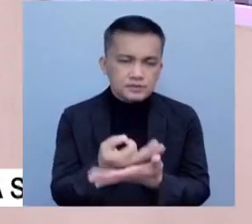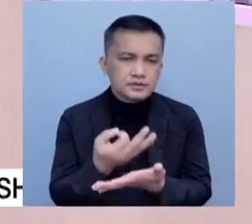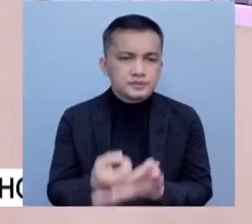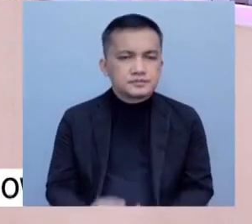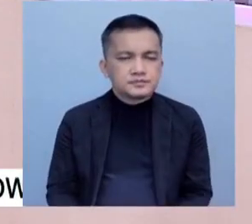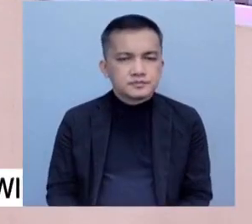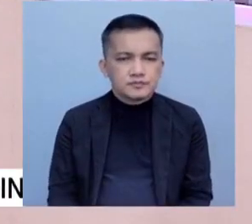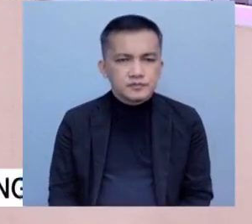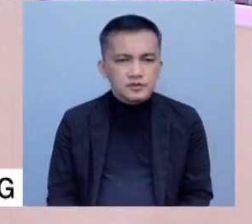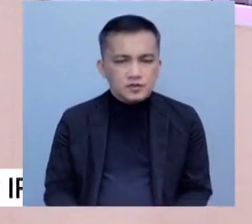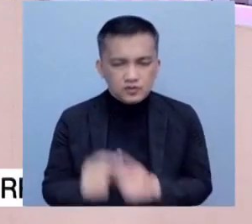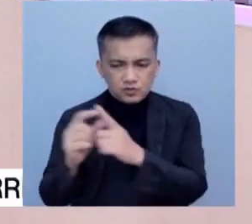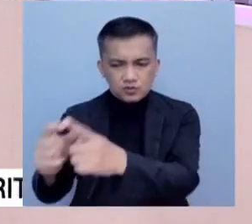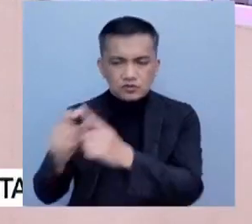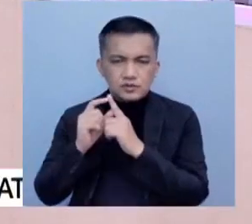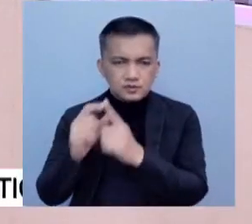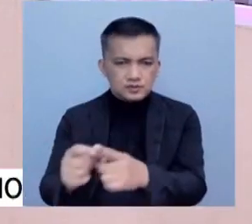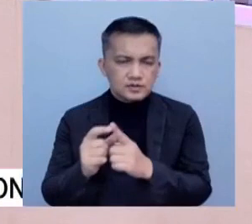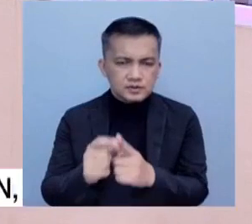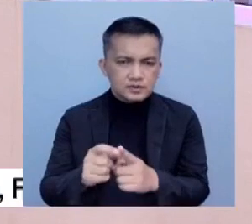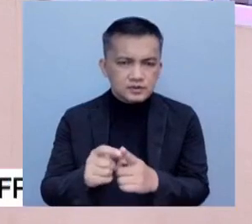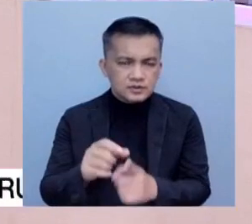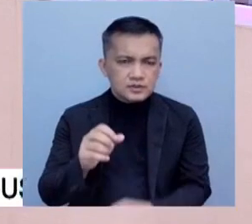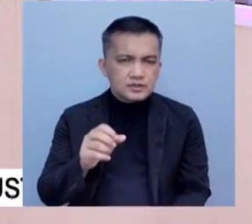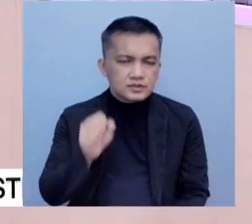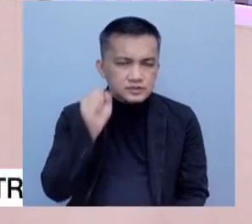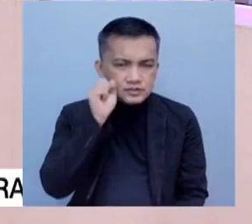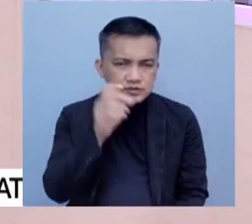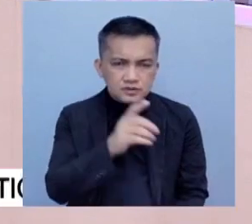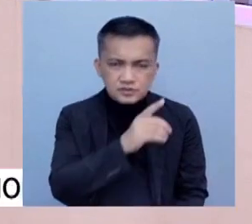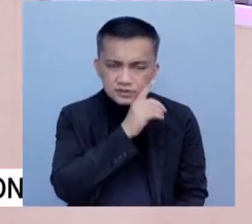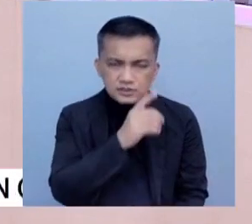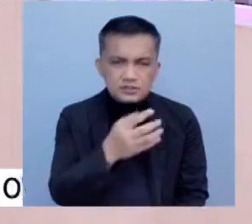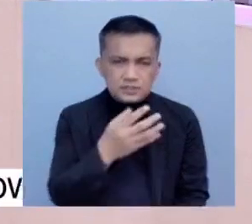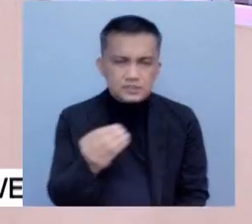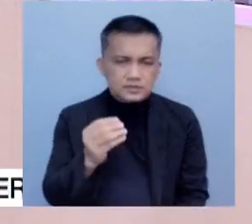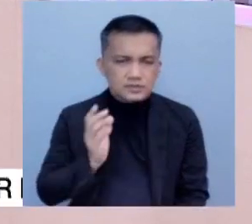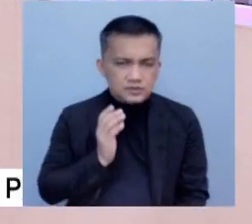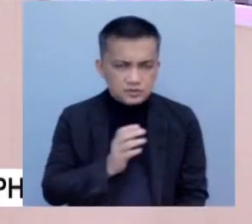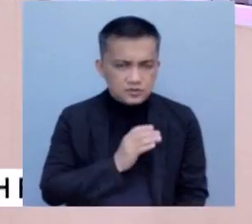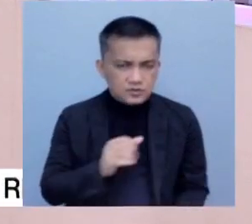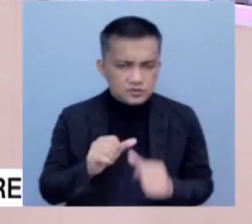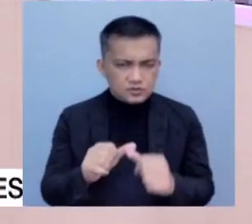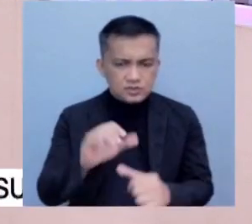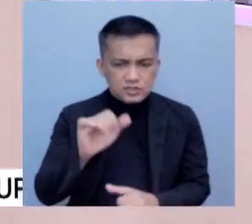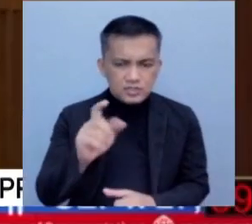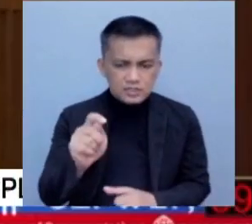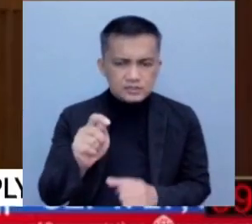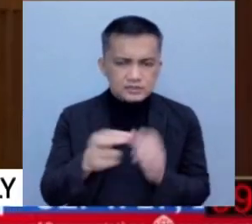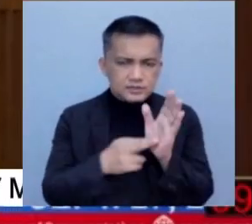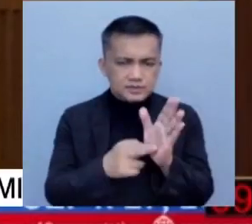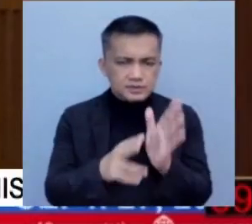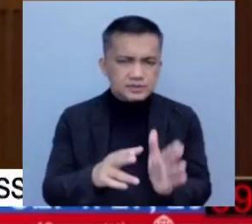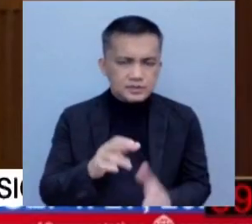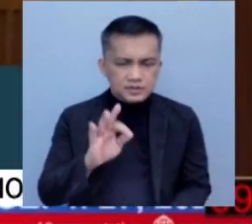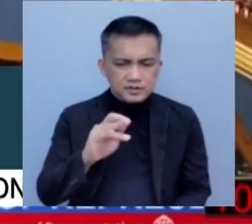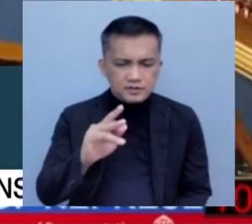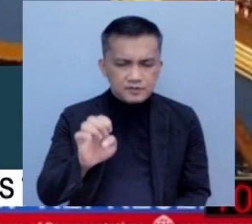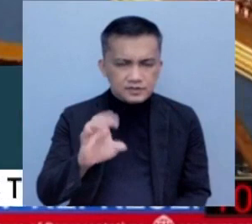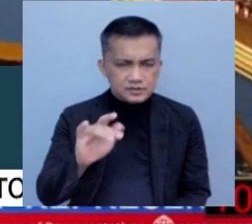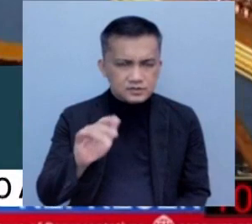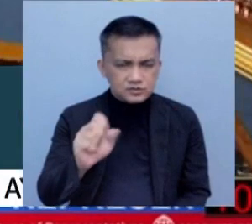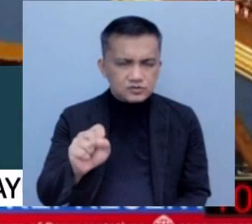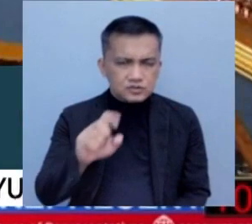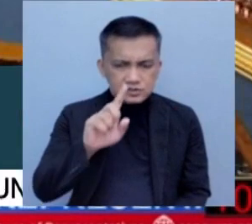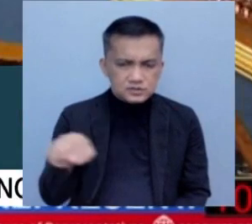word war between Vice President Duterte and opposition lawmakers rages on. ACT Teachers Party List Representative Franz Castro slams Duterte for